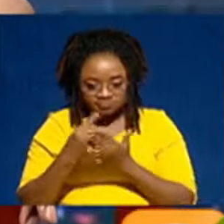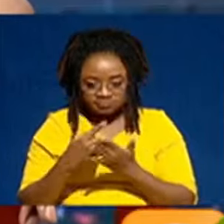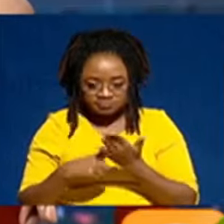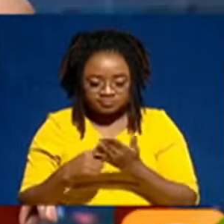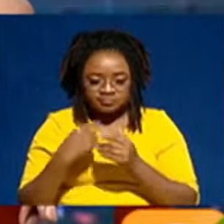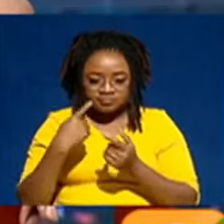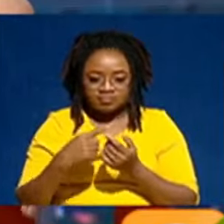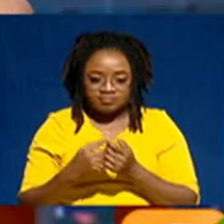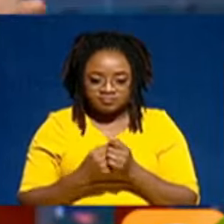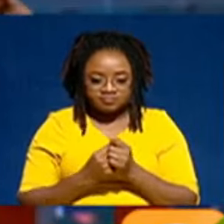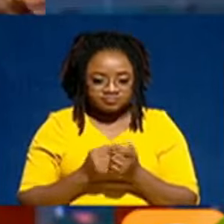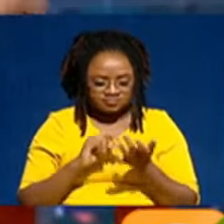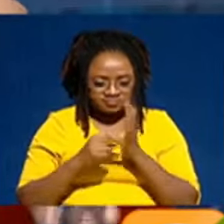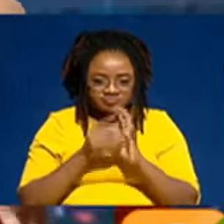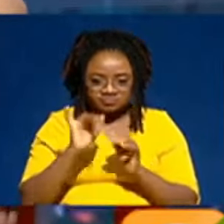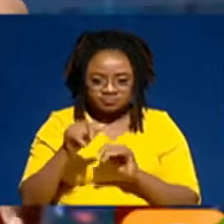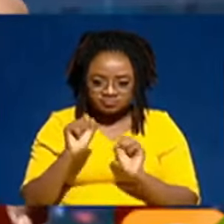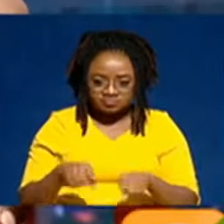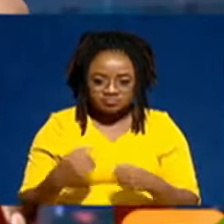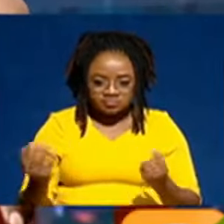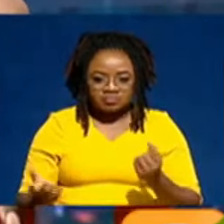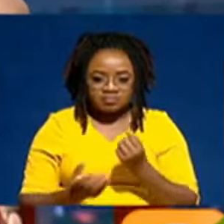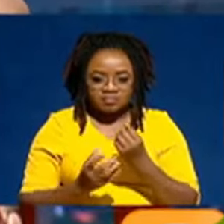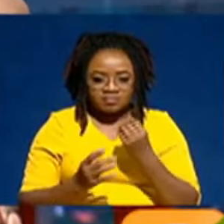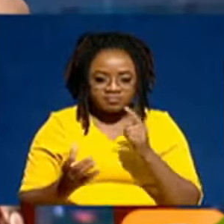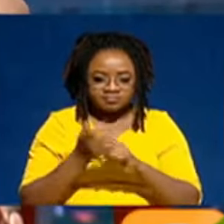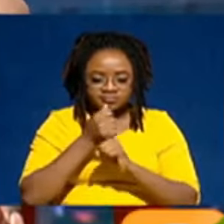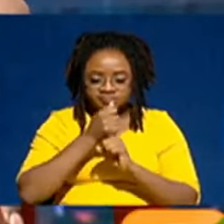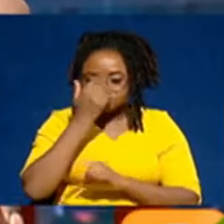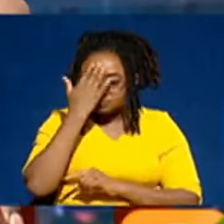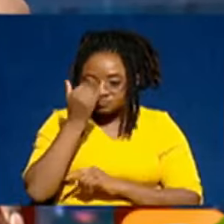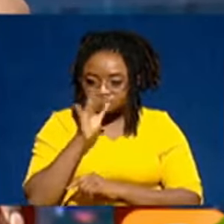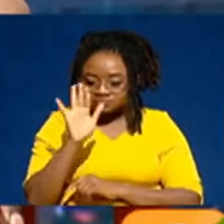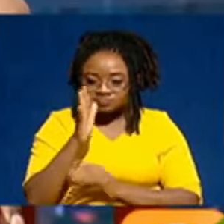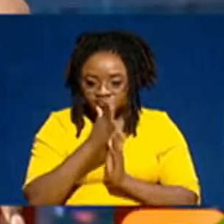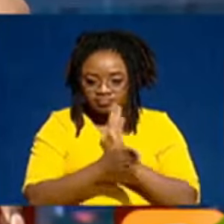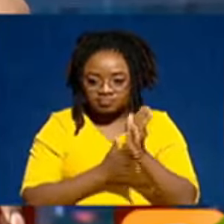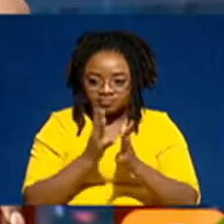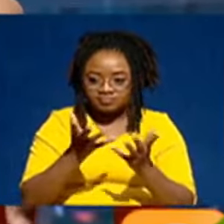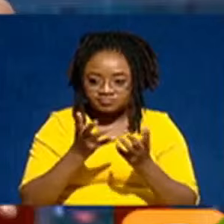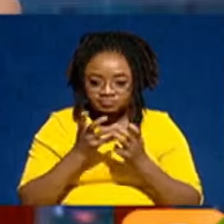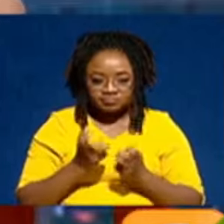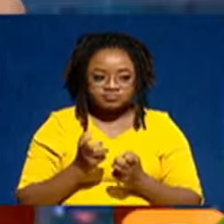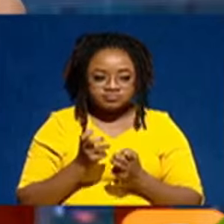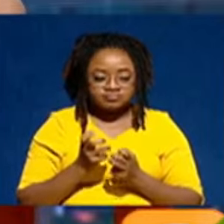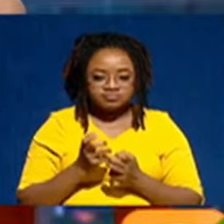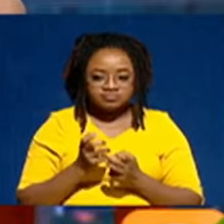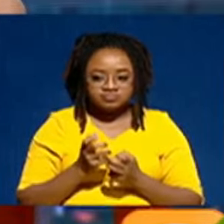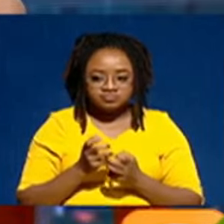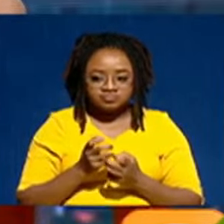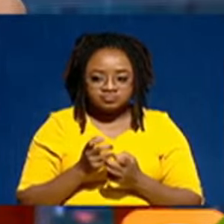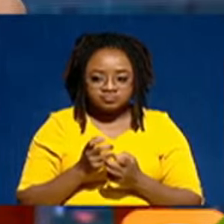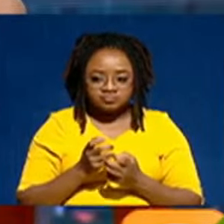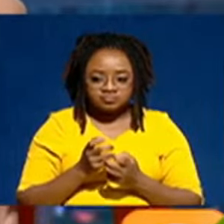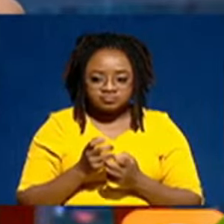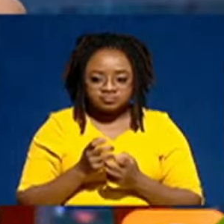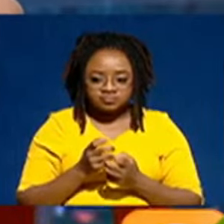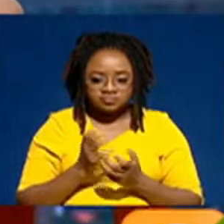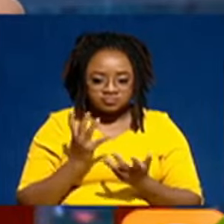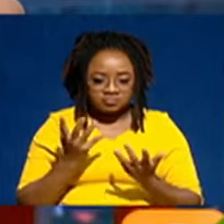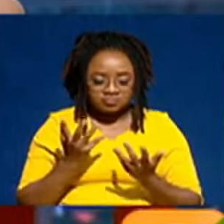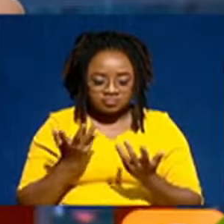because in the new plan, they have proposed that we have a light rail system, to have an integrated approach.